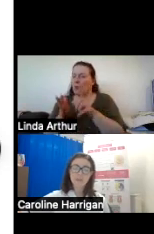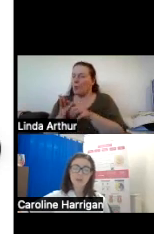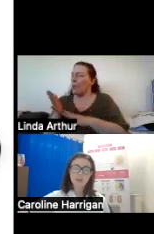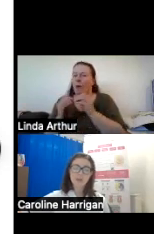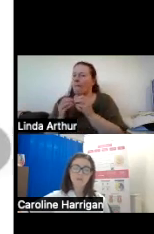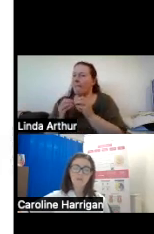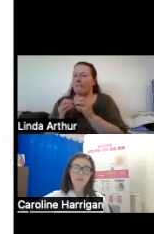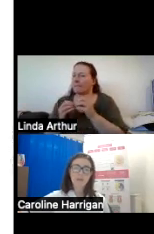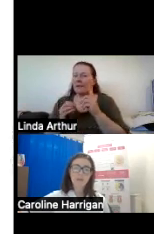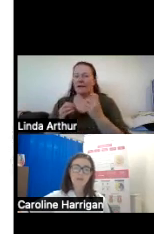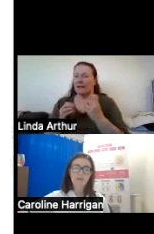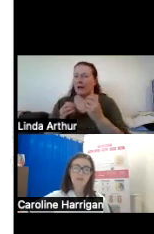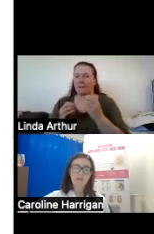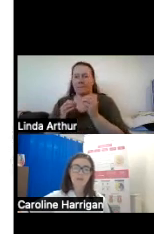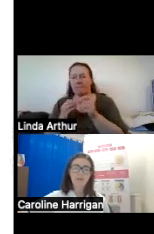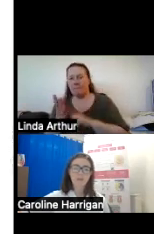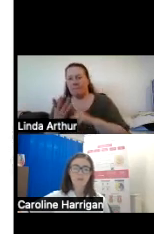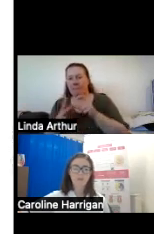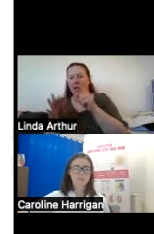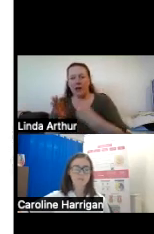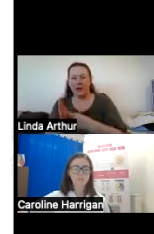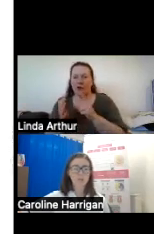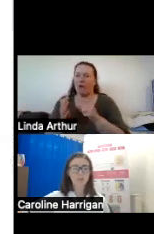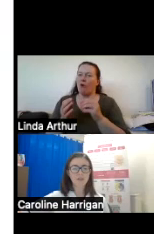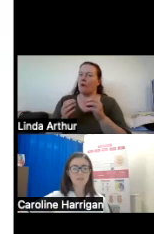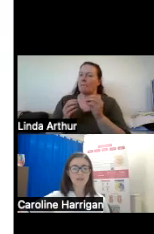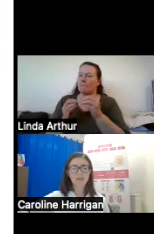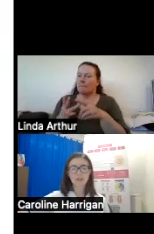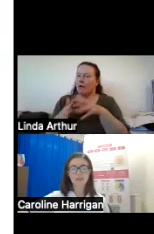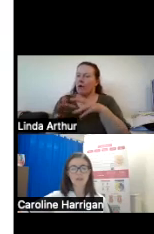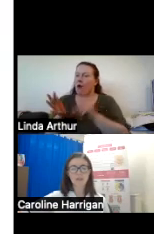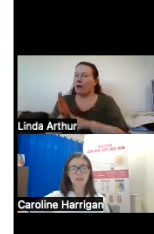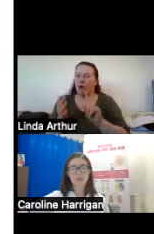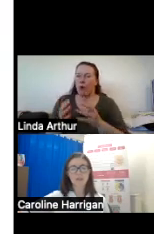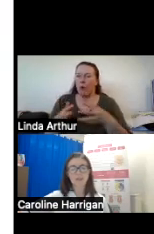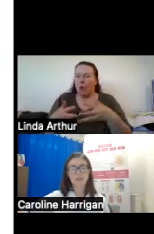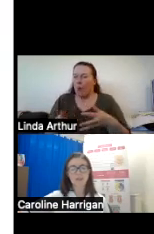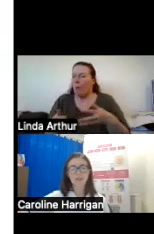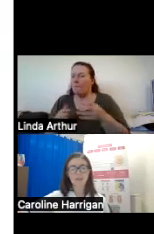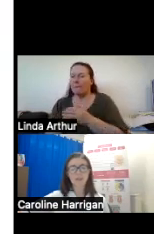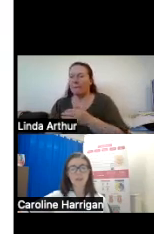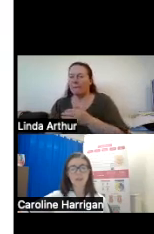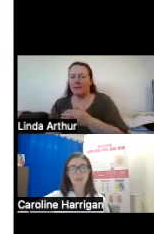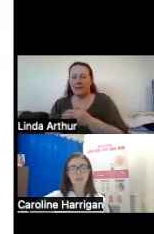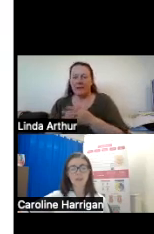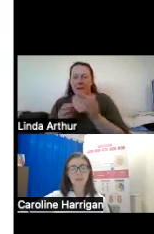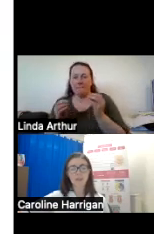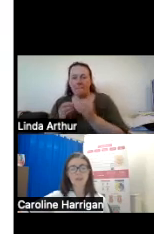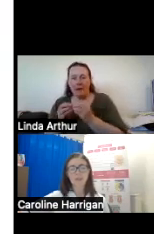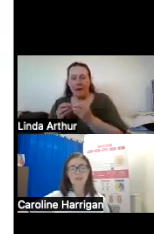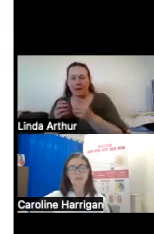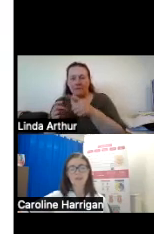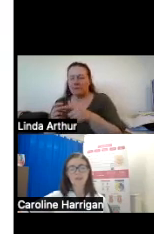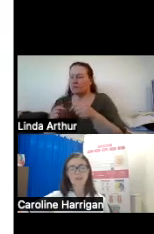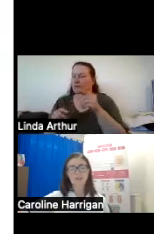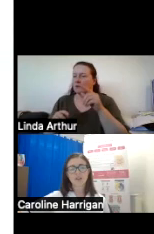be the bladder, the bowel, or the womb. Then bladder symptoms, which is probably the most common that people know about.